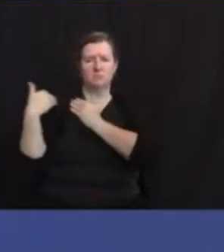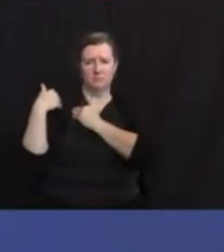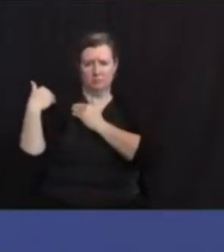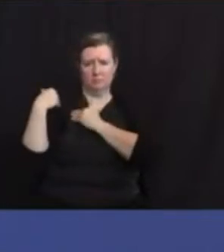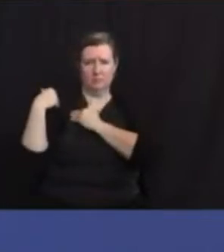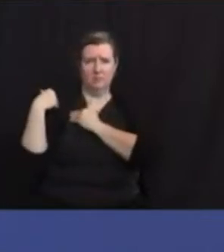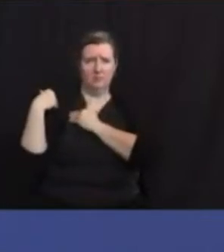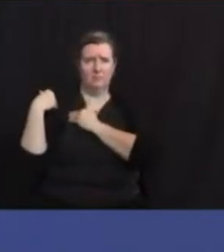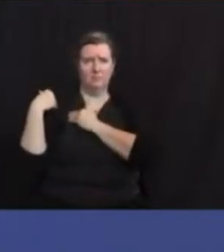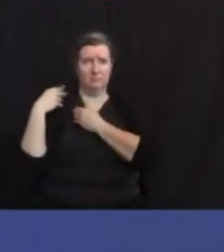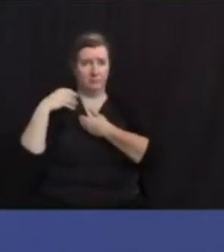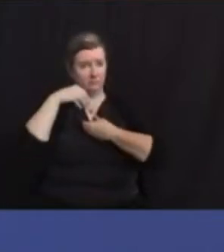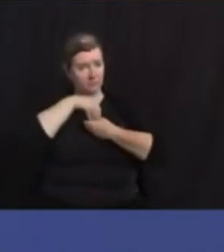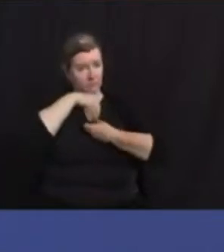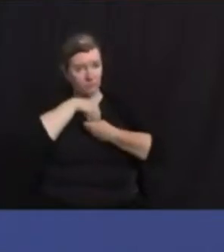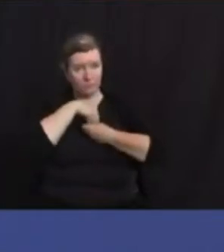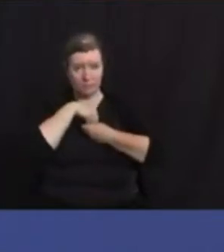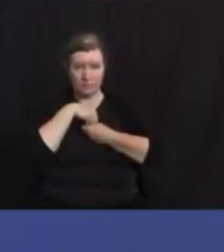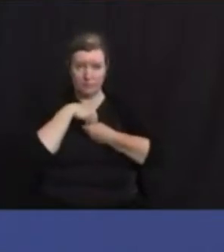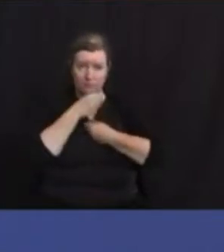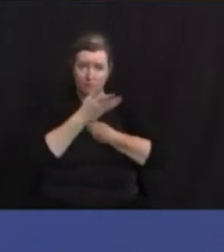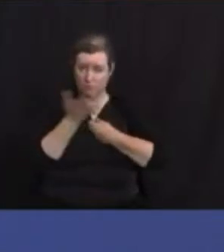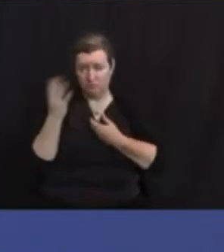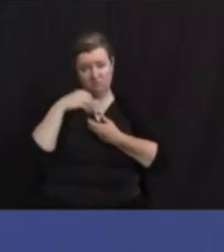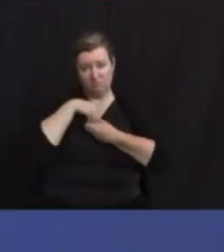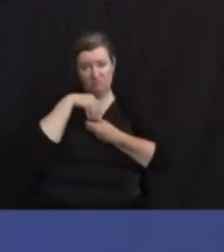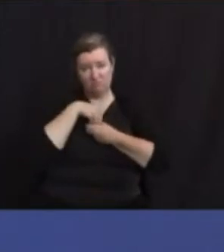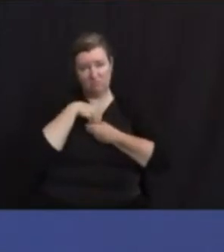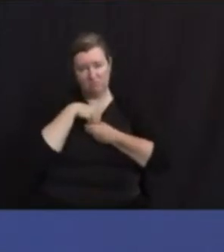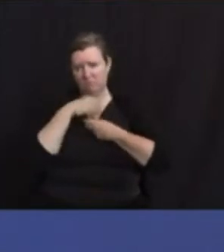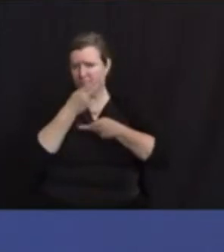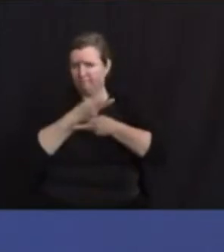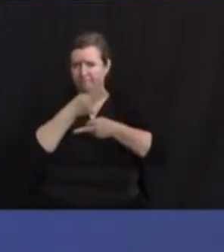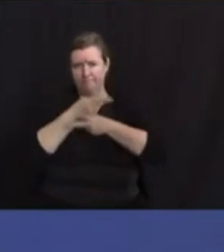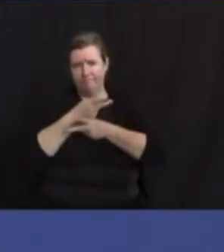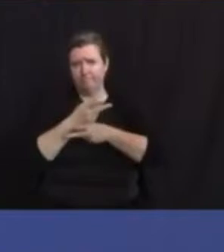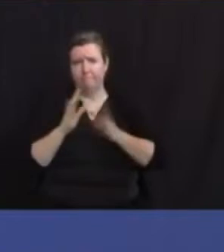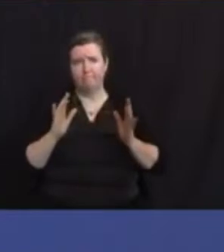you're indoors, and I assume that's most everybody. Thank you. Sir.